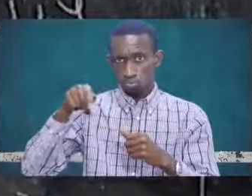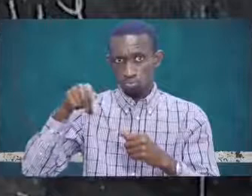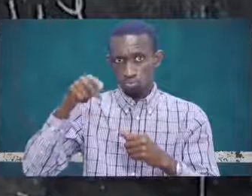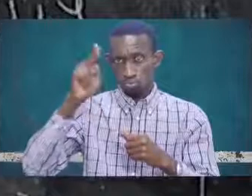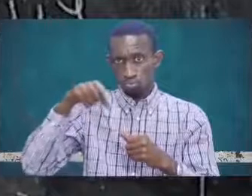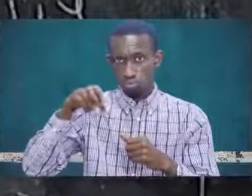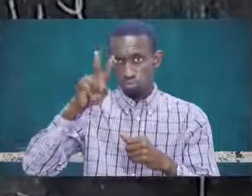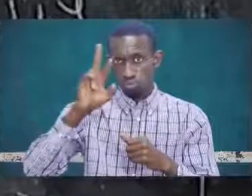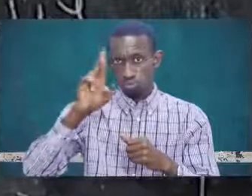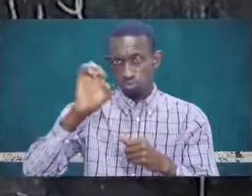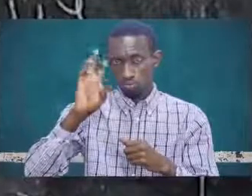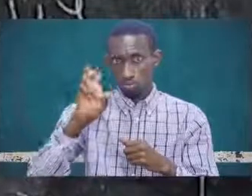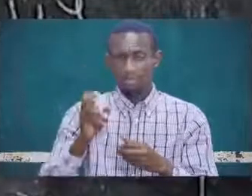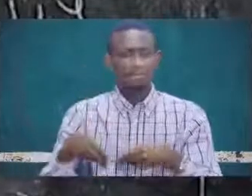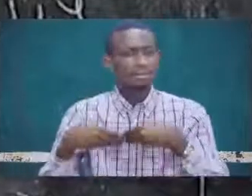for